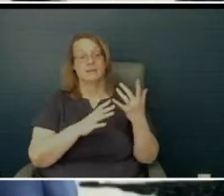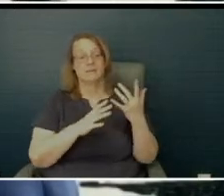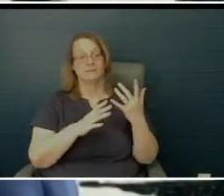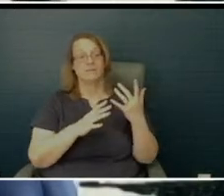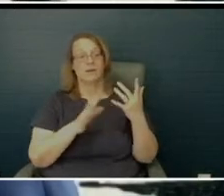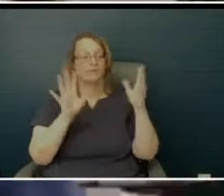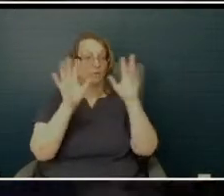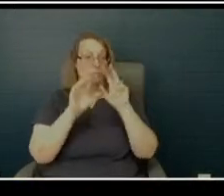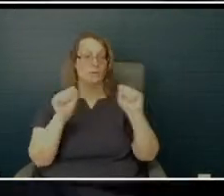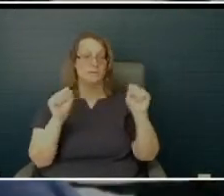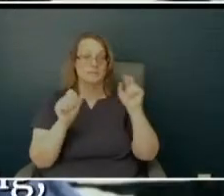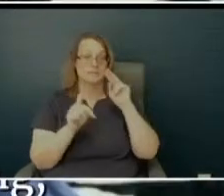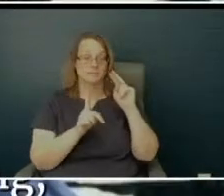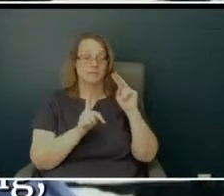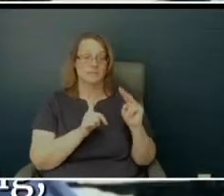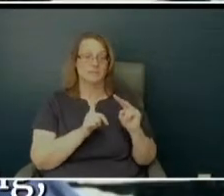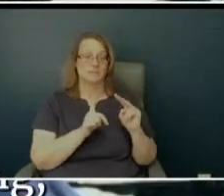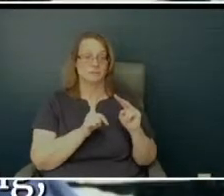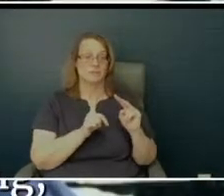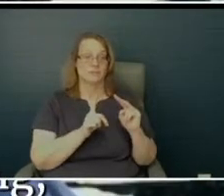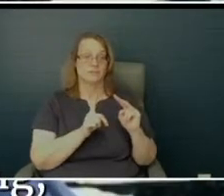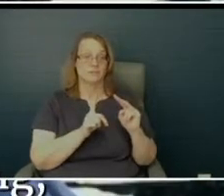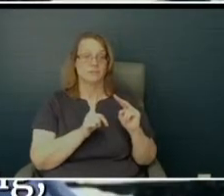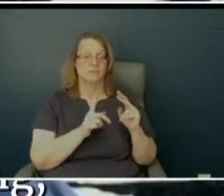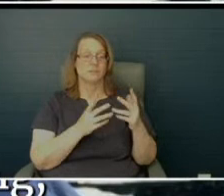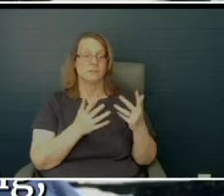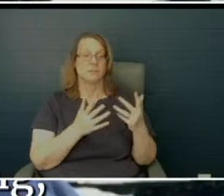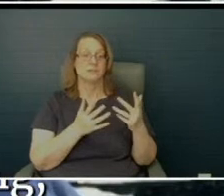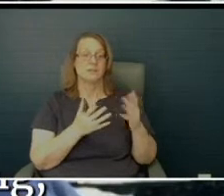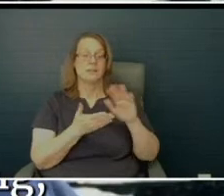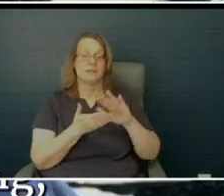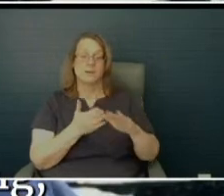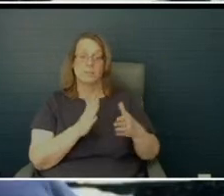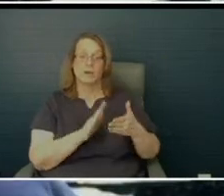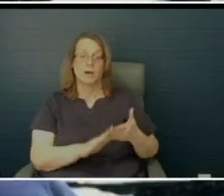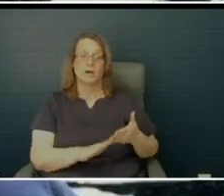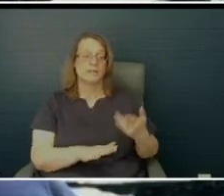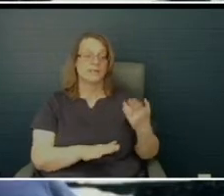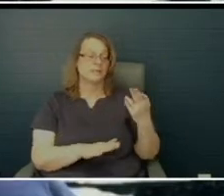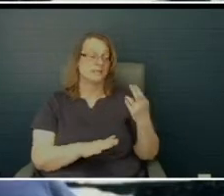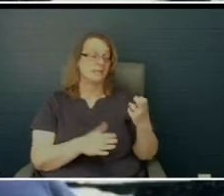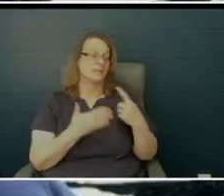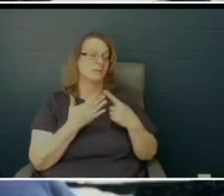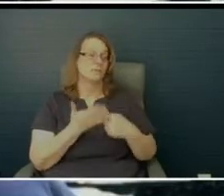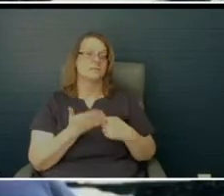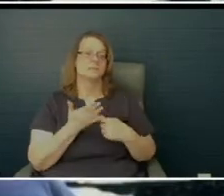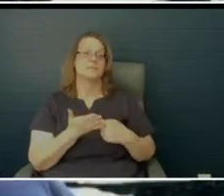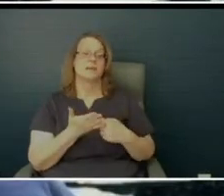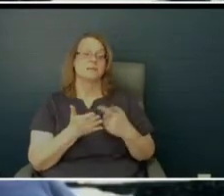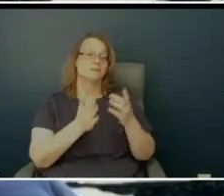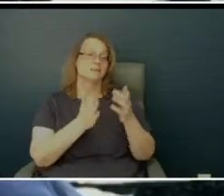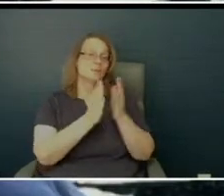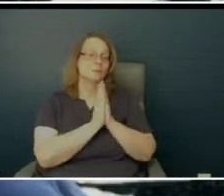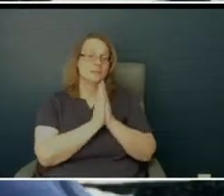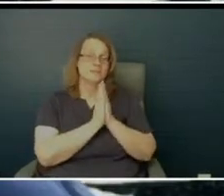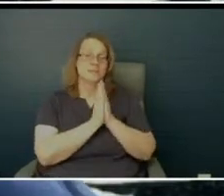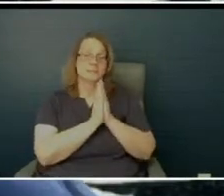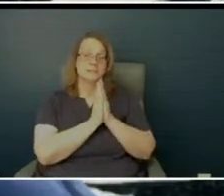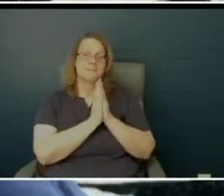on these things. The pardon that he was requesting, was